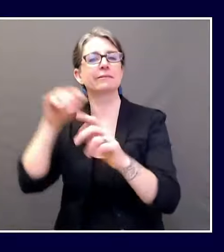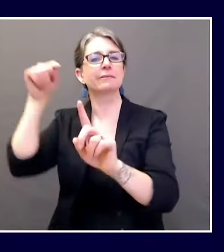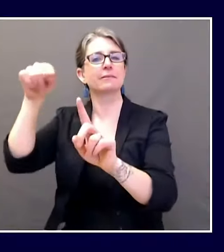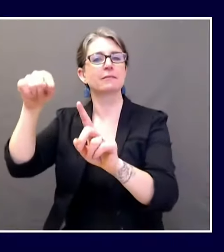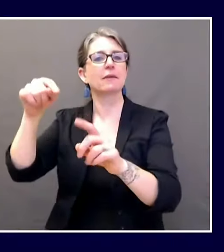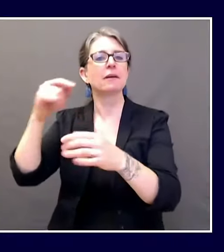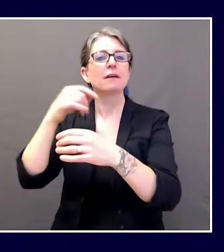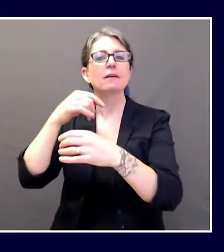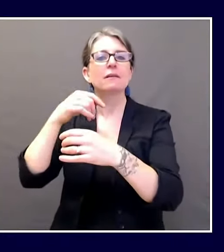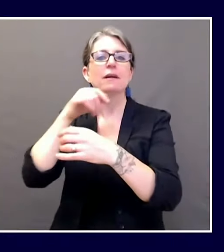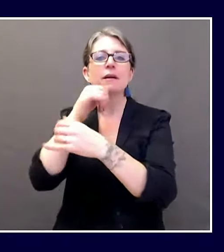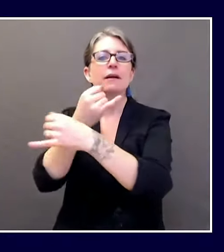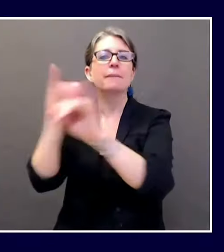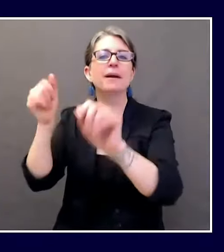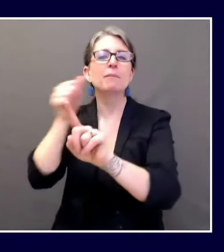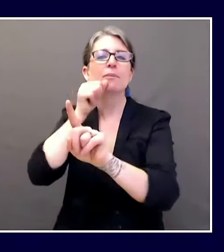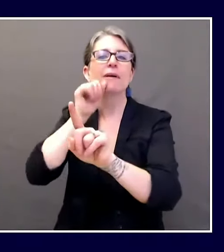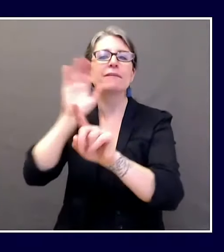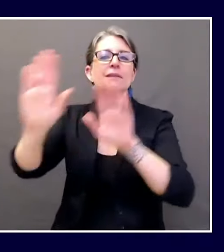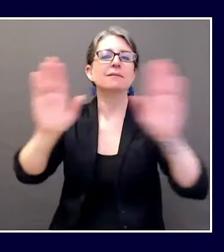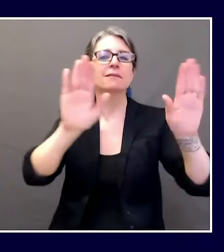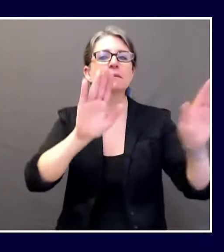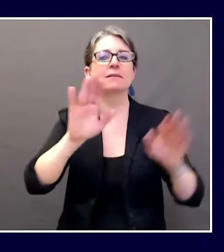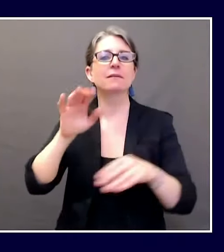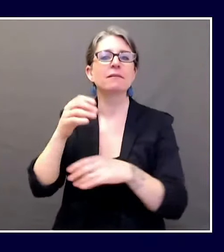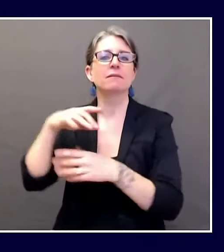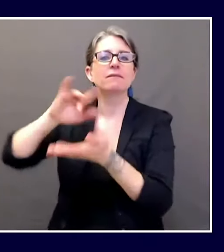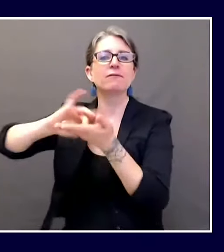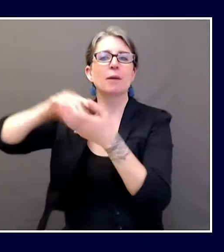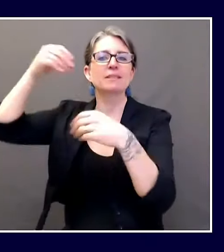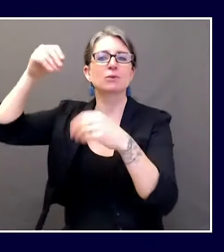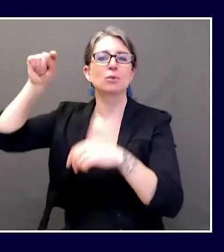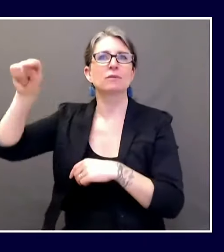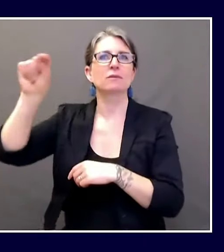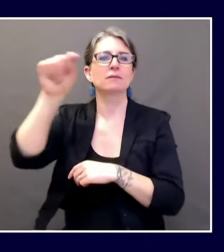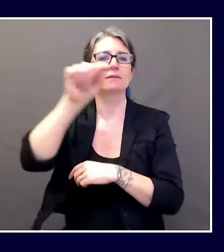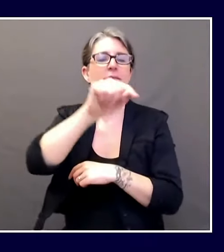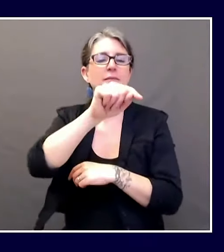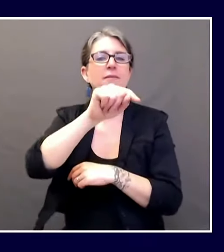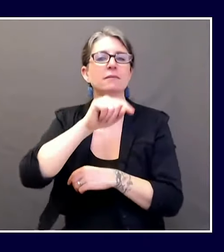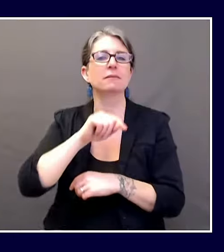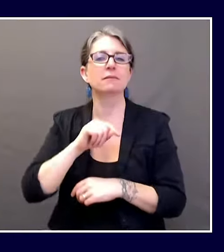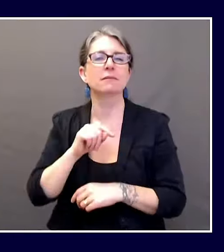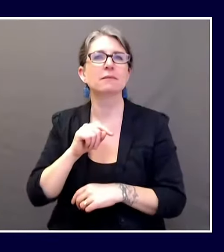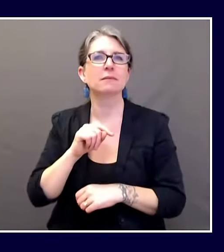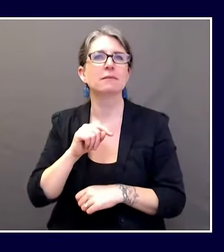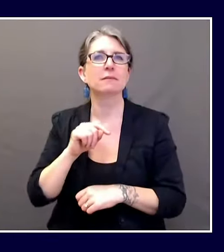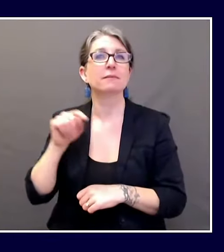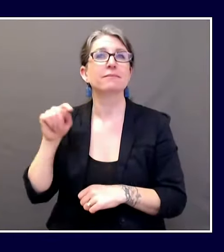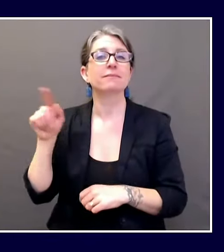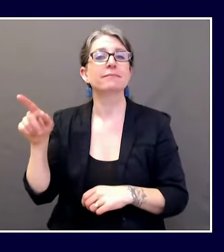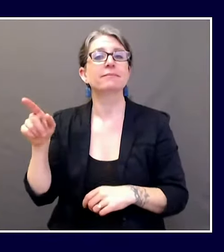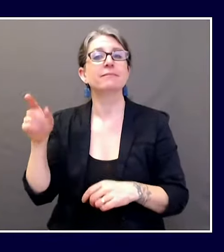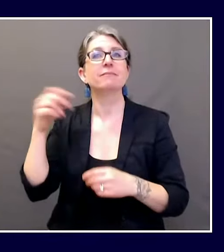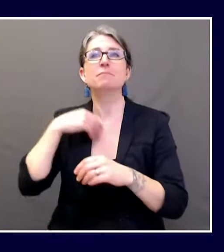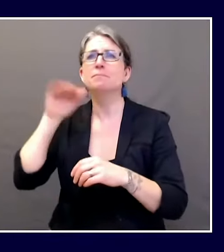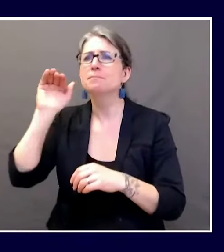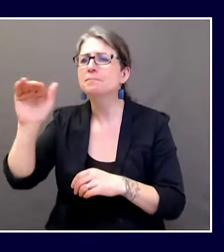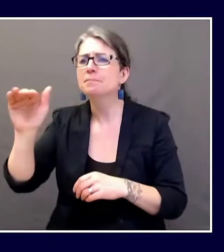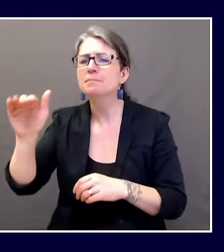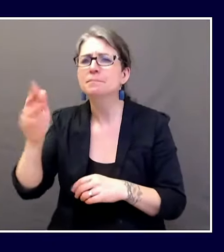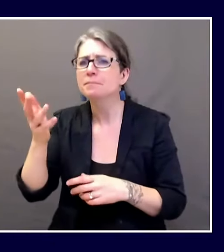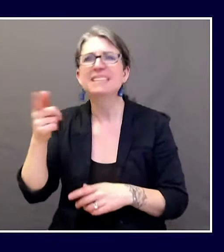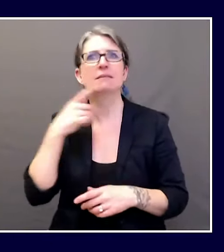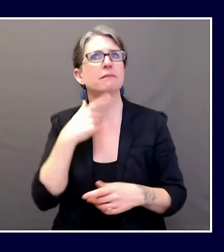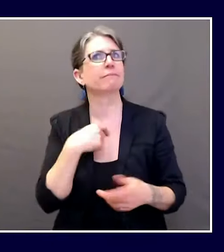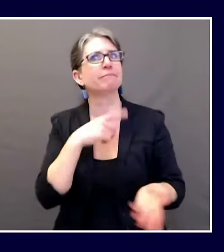independent pharmacist from earlier this week saying that they would not be able to get any doses because we're not expecting to get as much Pfizer vaccine, and it would